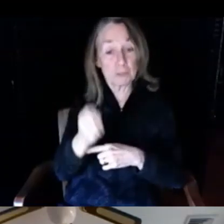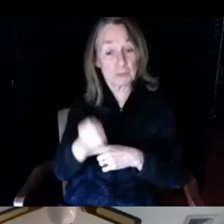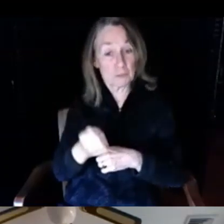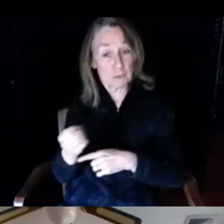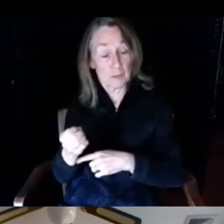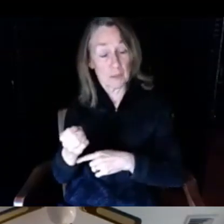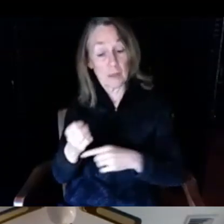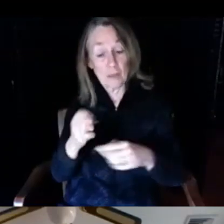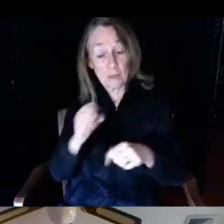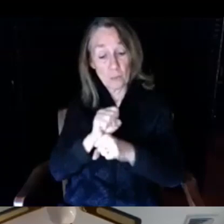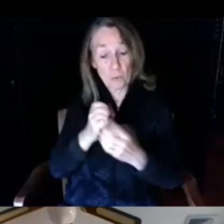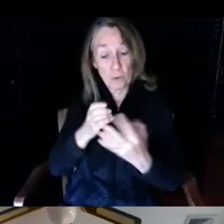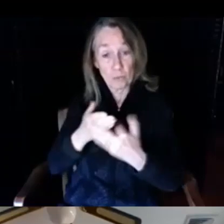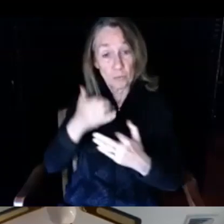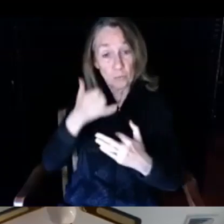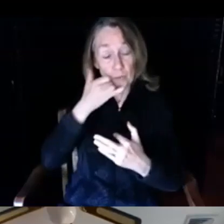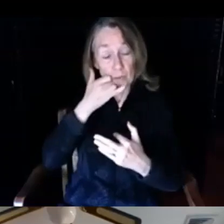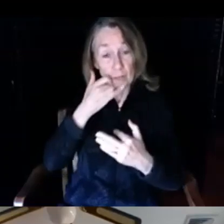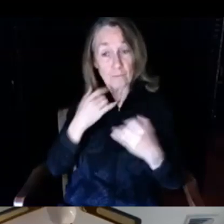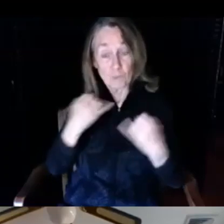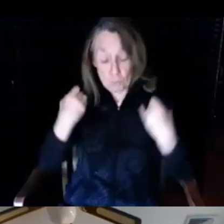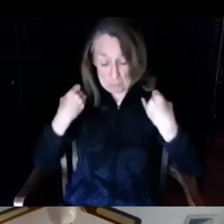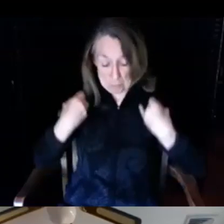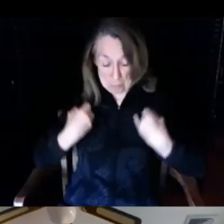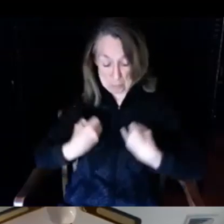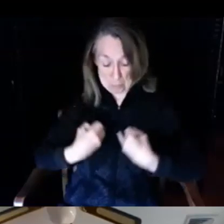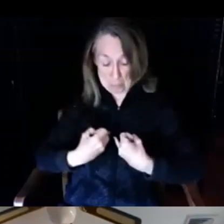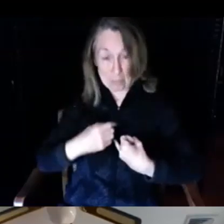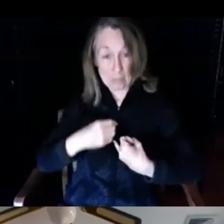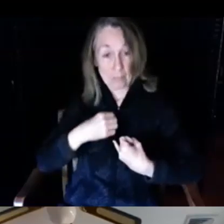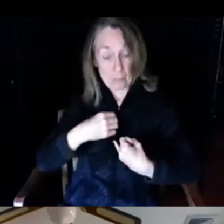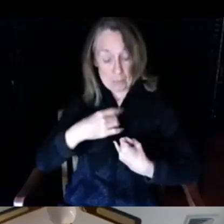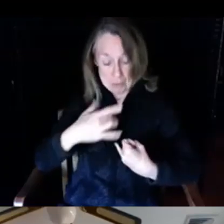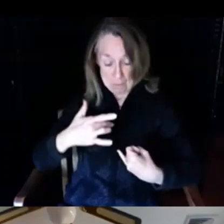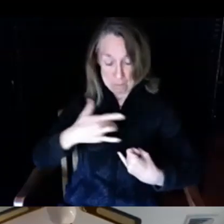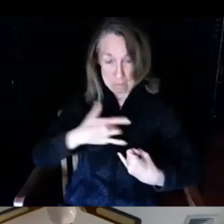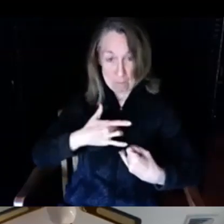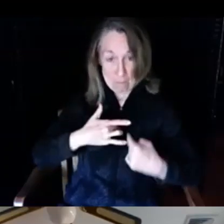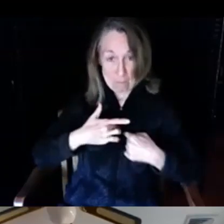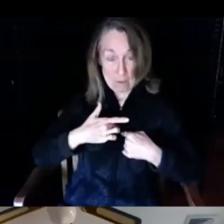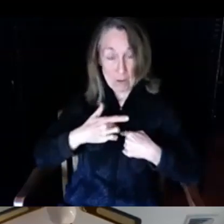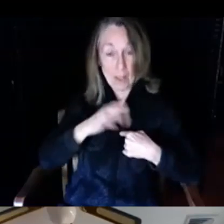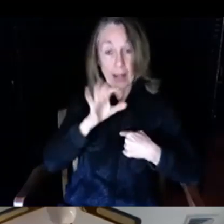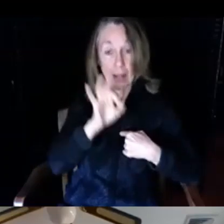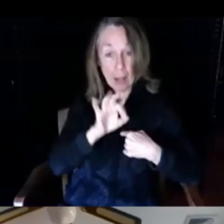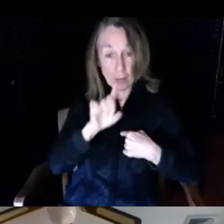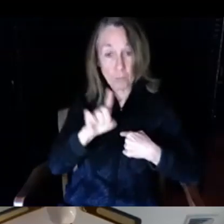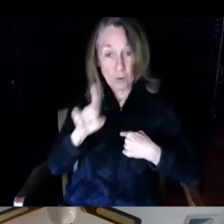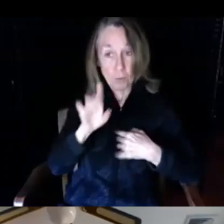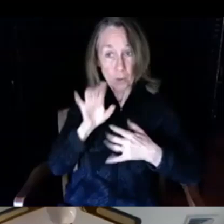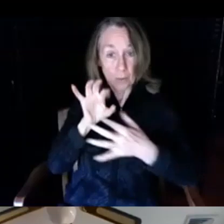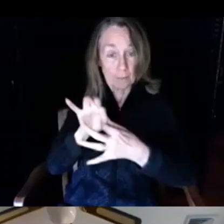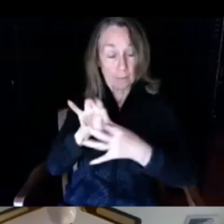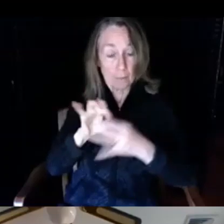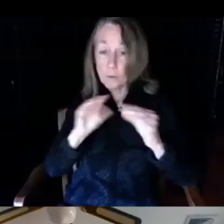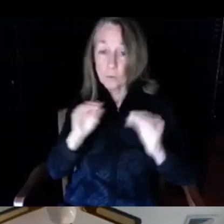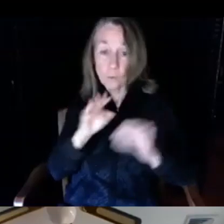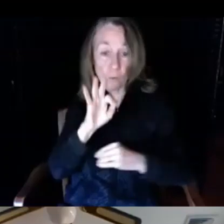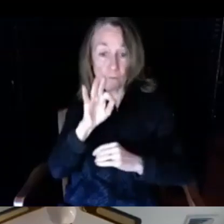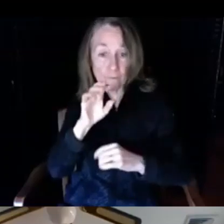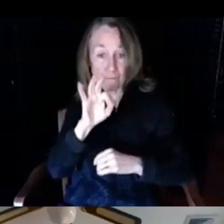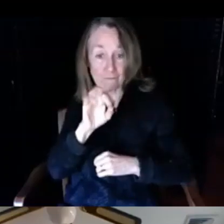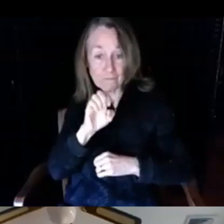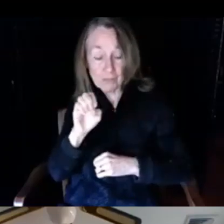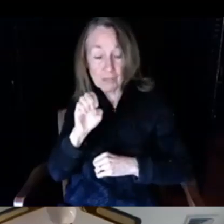press the button, it goes right to a 911 operator in an event of emergency. There's no monthly fee because it goes directly